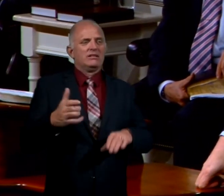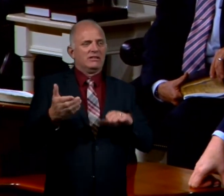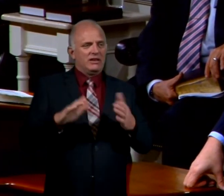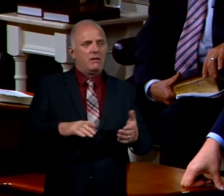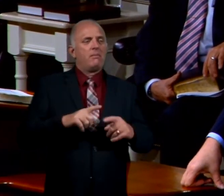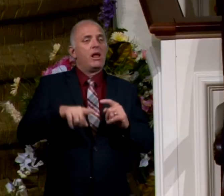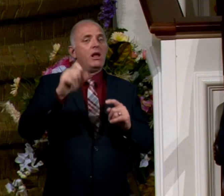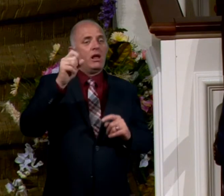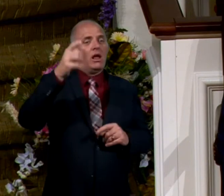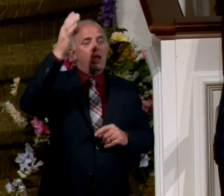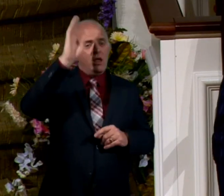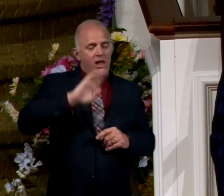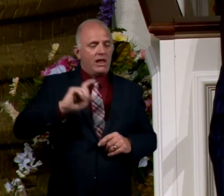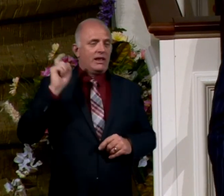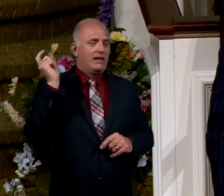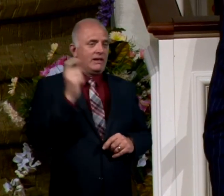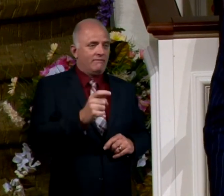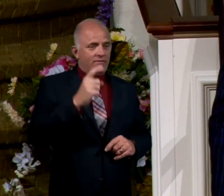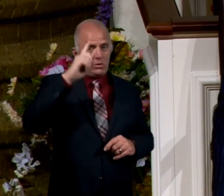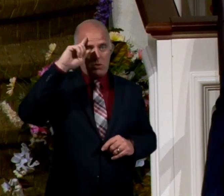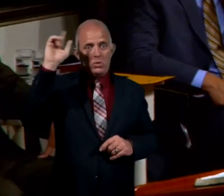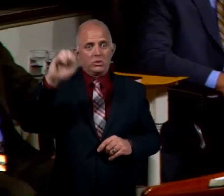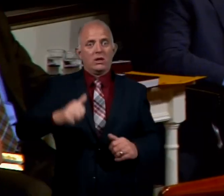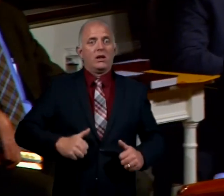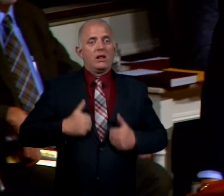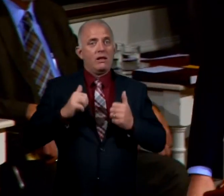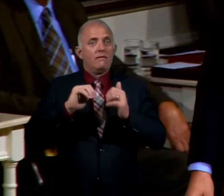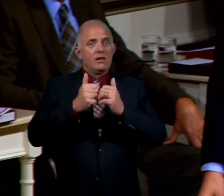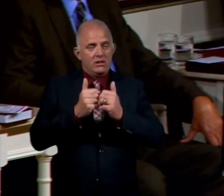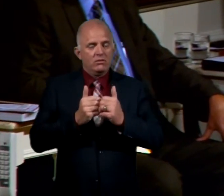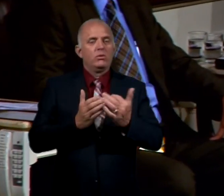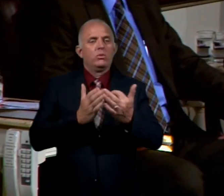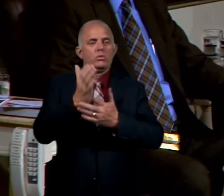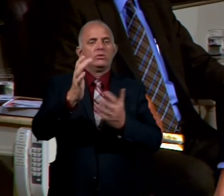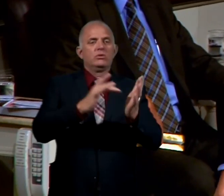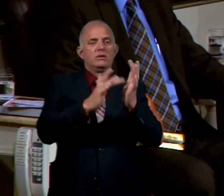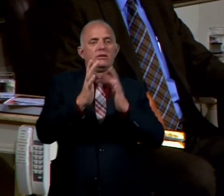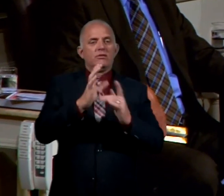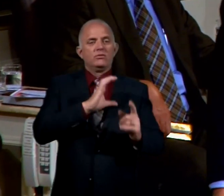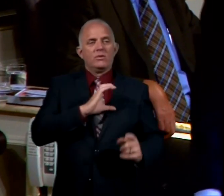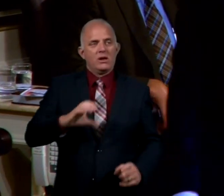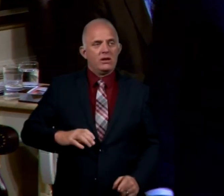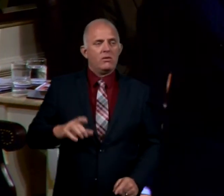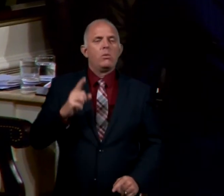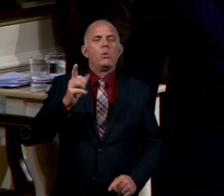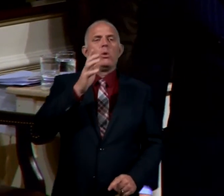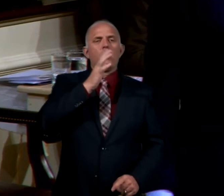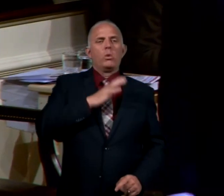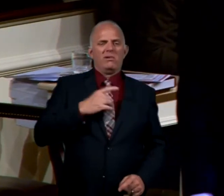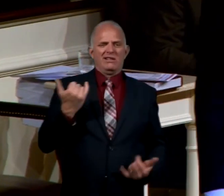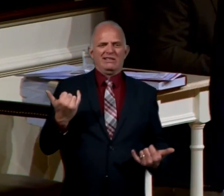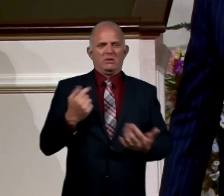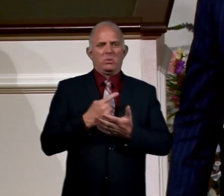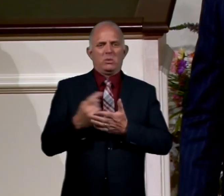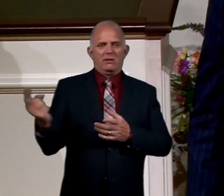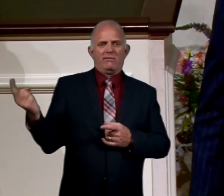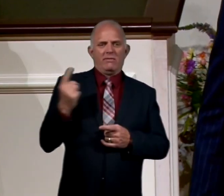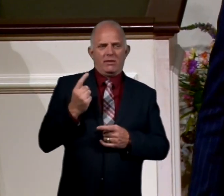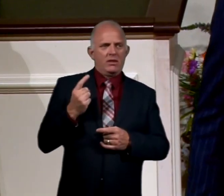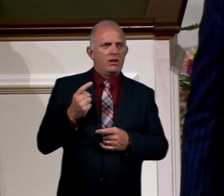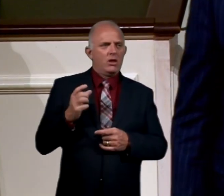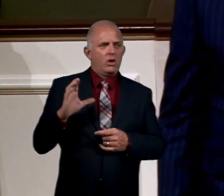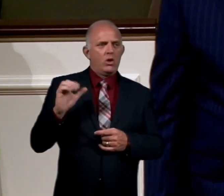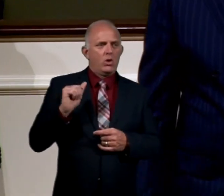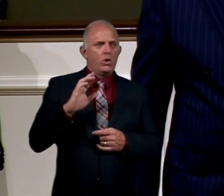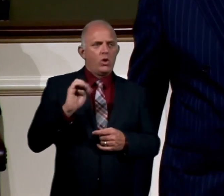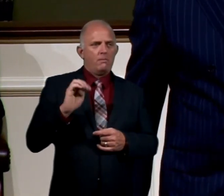through Jesus Christ. I was talking to a lady this week. Her name was Carmen. And I did not know this. I was in Long Island,